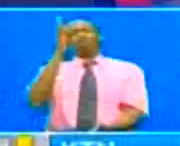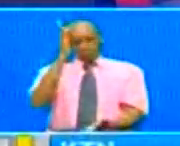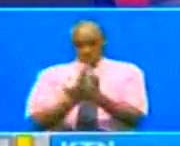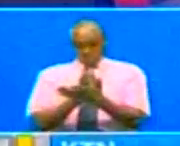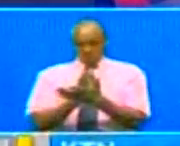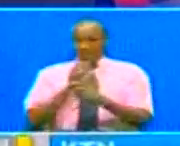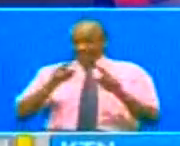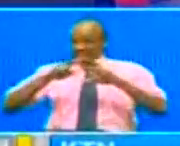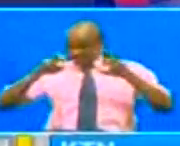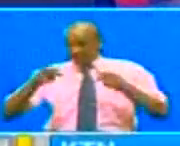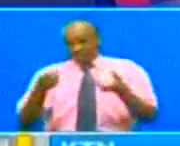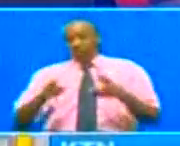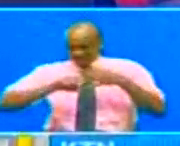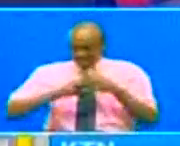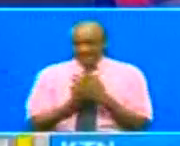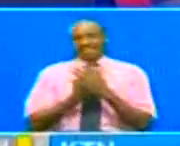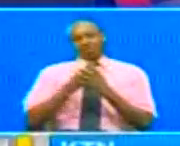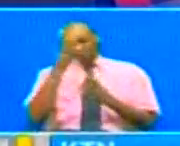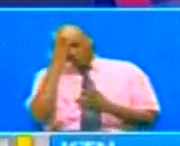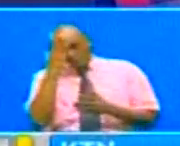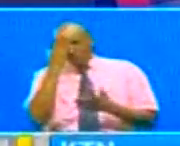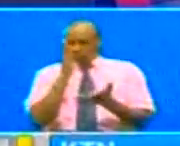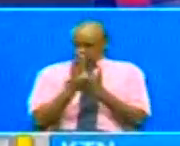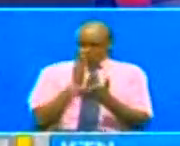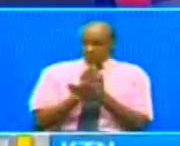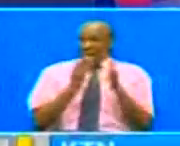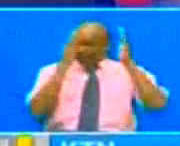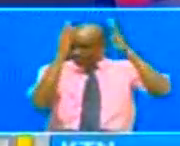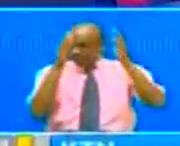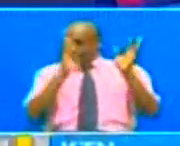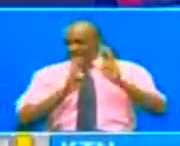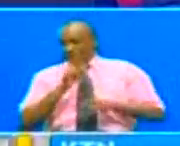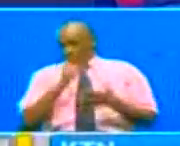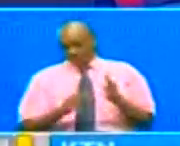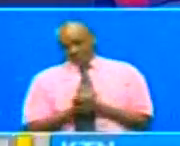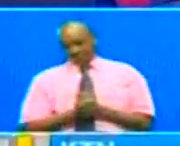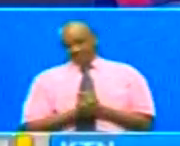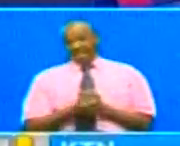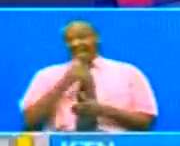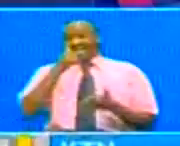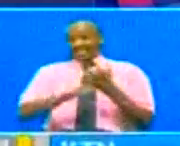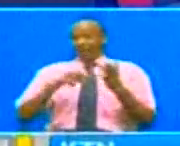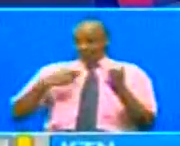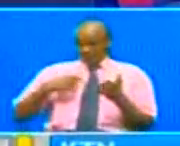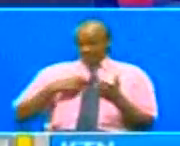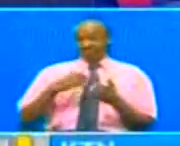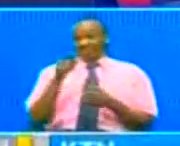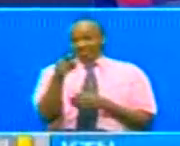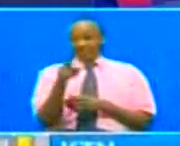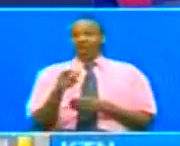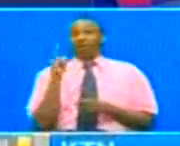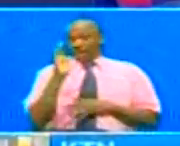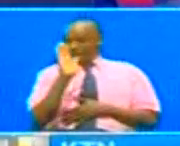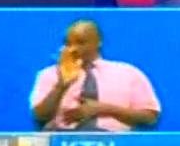that investigations have now been launched into the conduct of the Archbishop. In a letter from the Archbishop's lawyers, Wasuna and